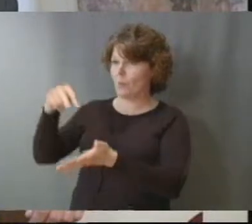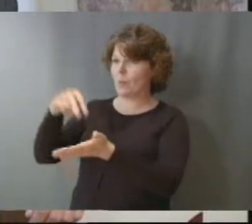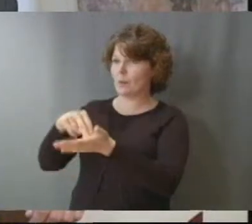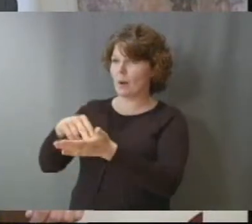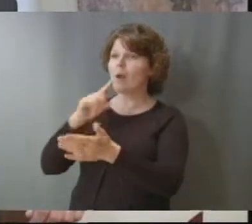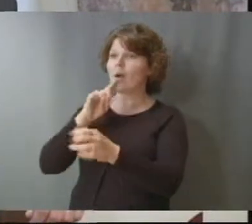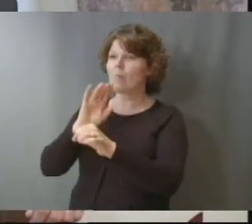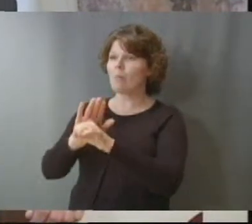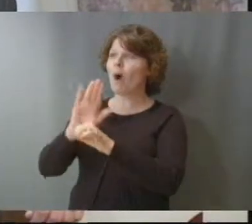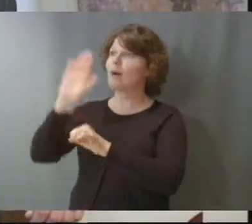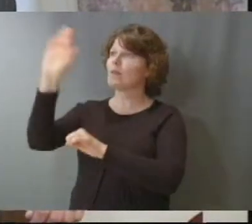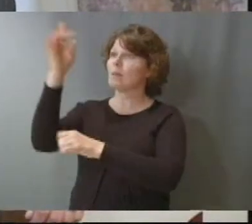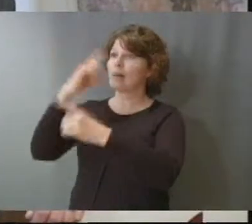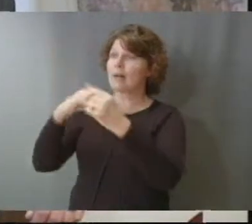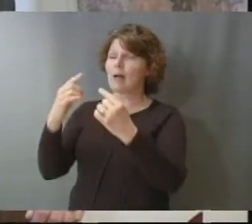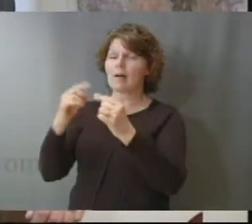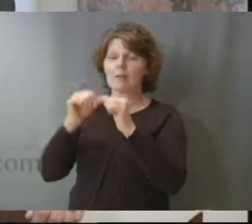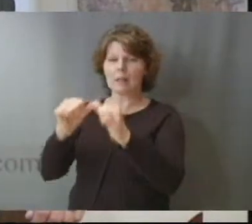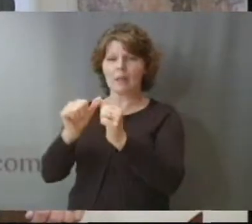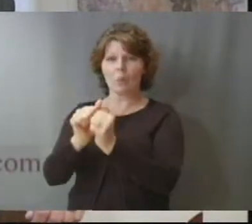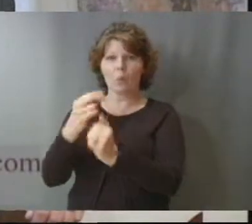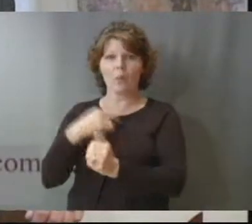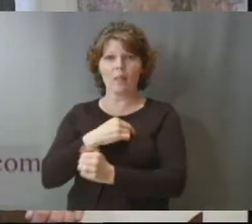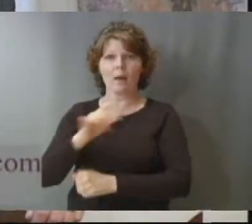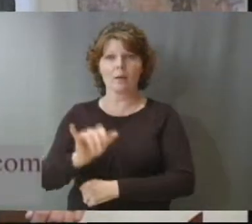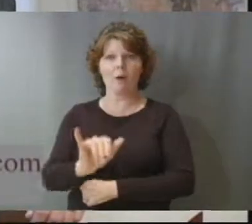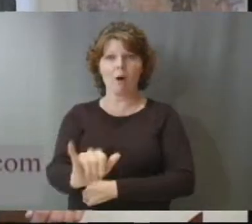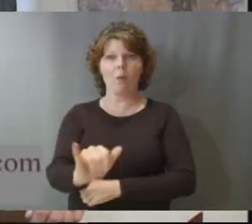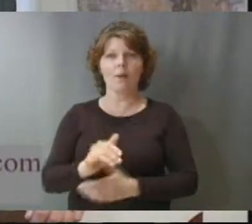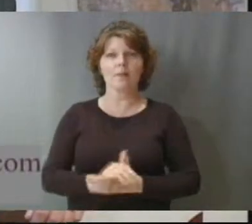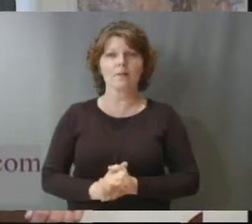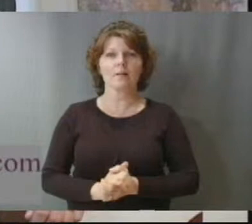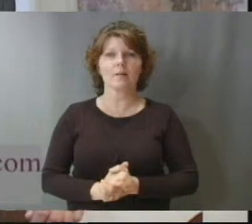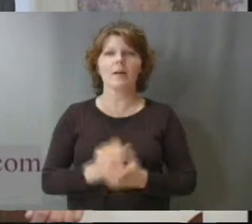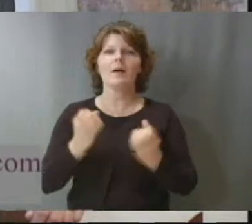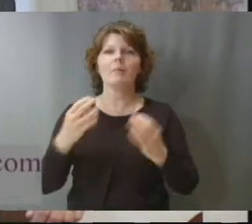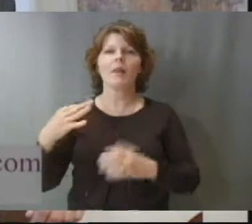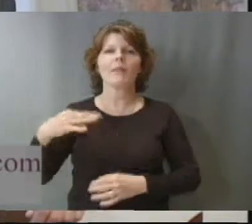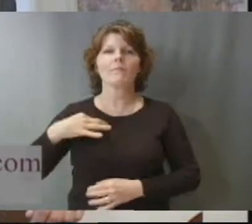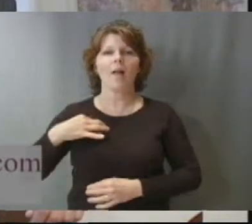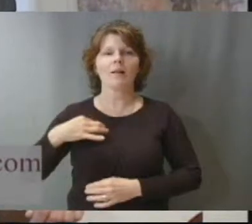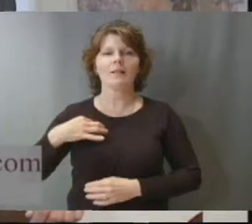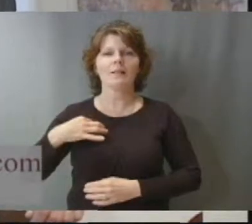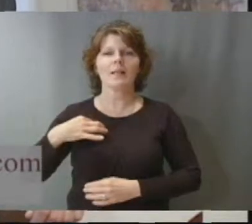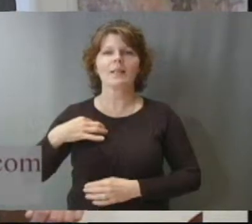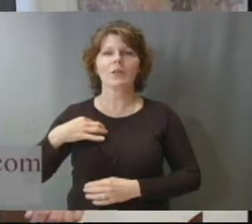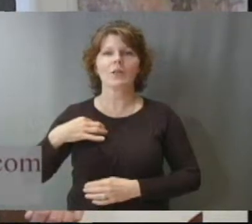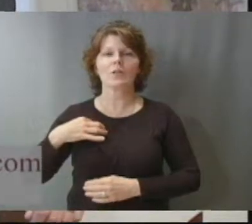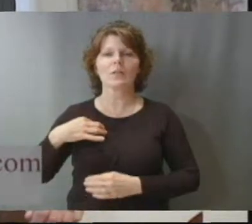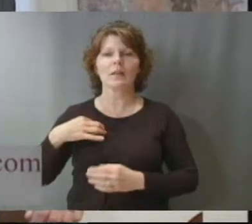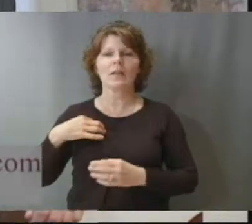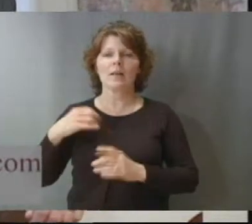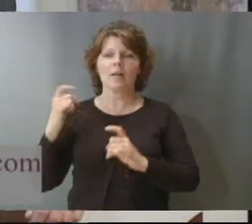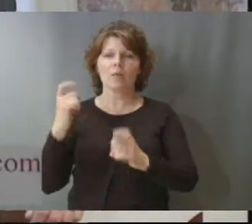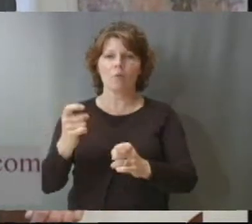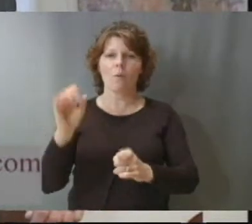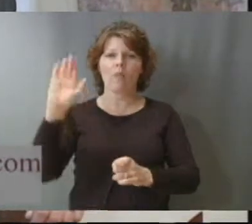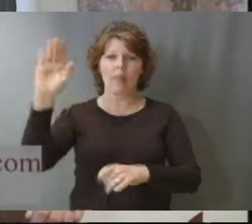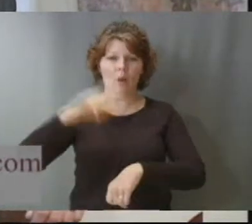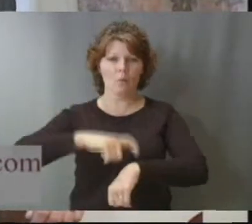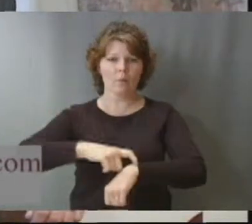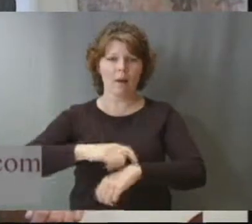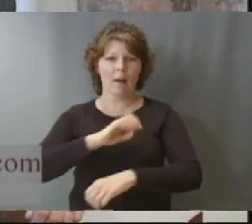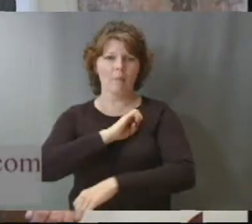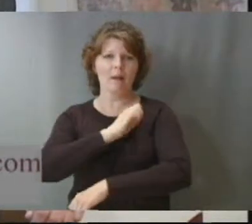promise of His presence with us always. There are many volunteers who give of their time and energy so that this program